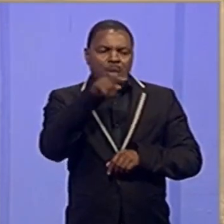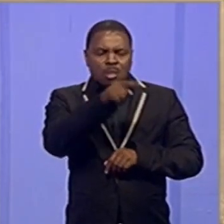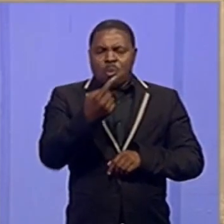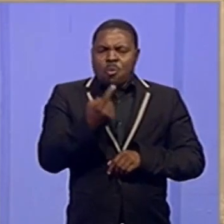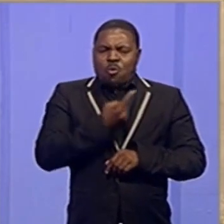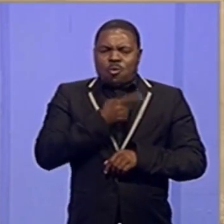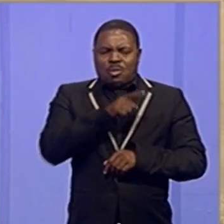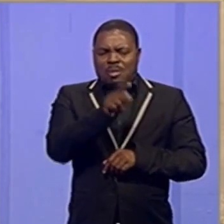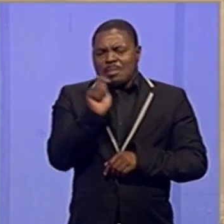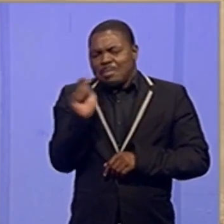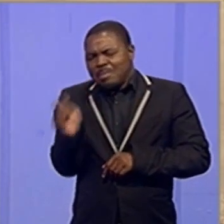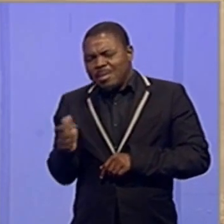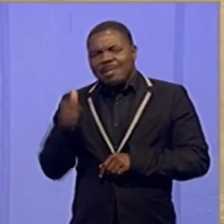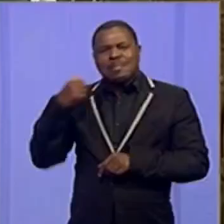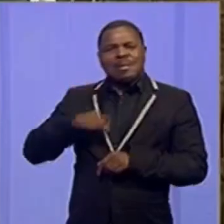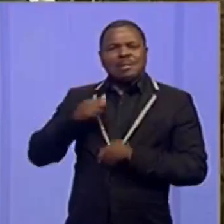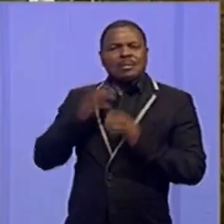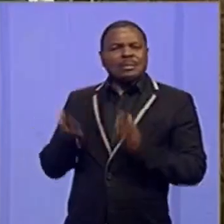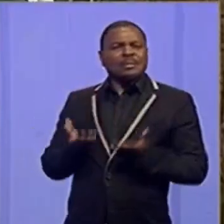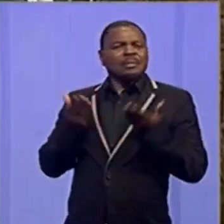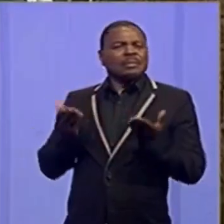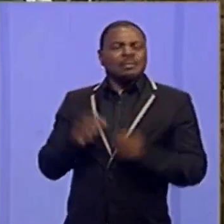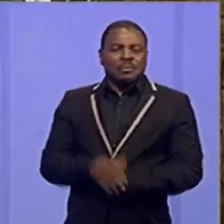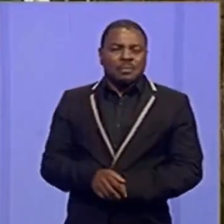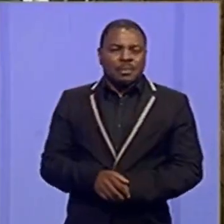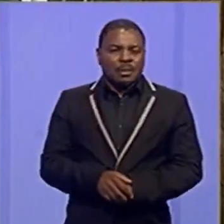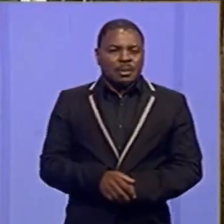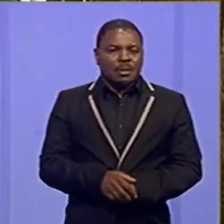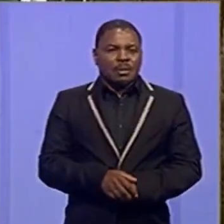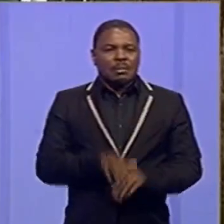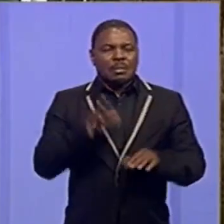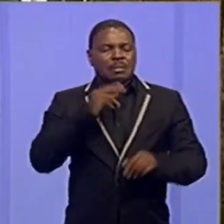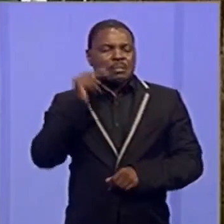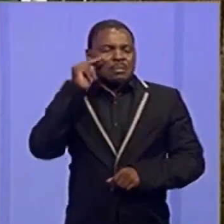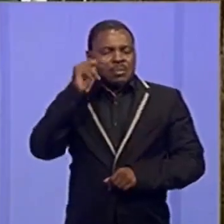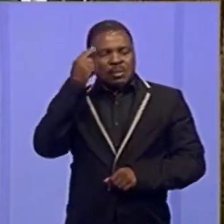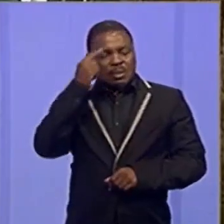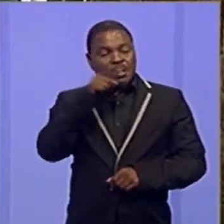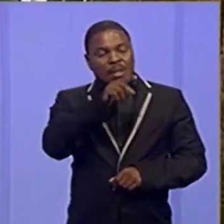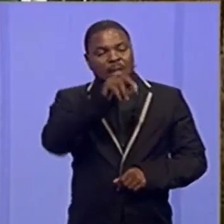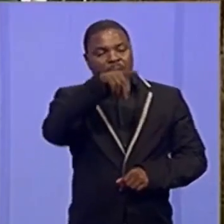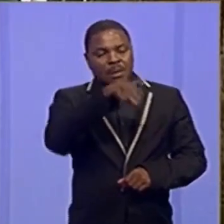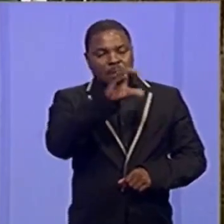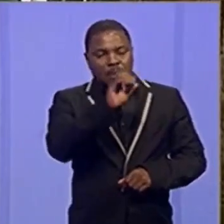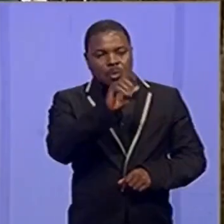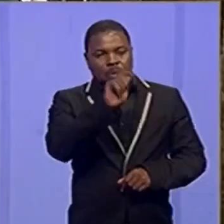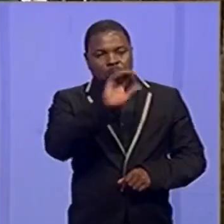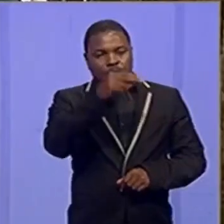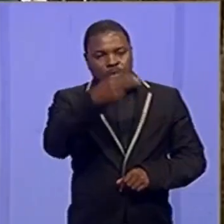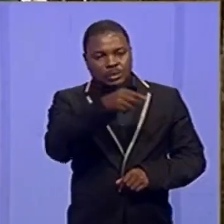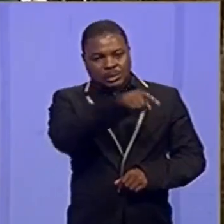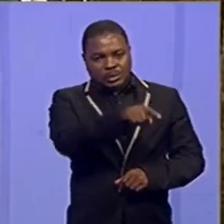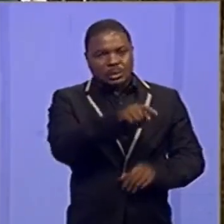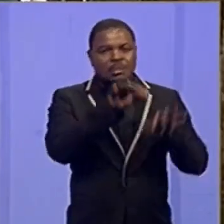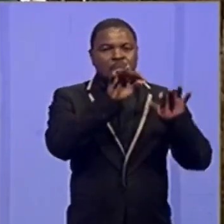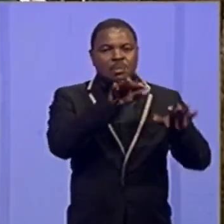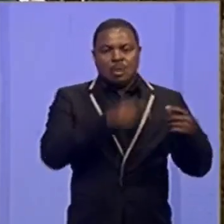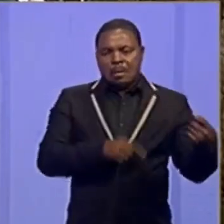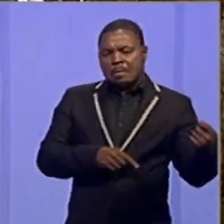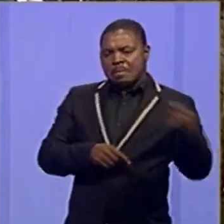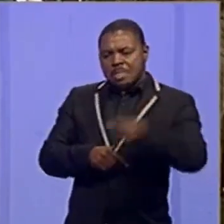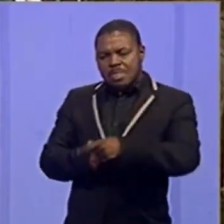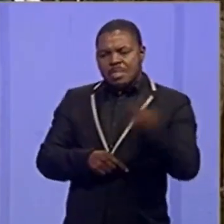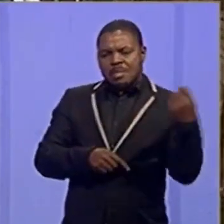ditirelo tsa Mmasepala. There is a perception that the residents of Potchefstroom pay most of the rates and taxes